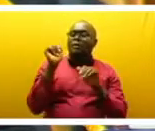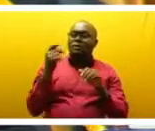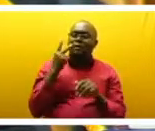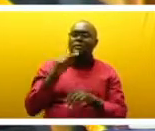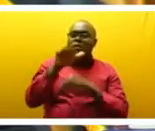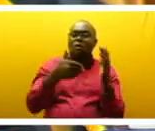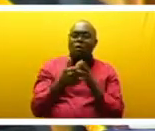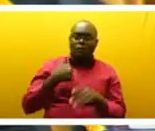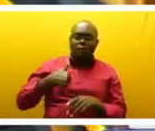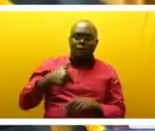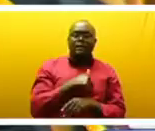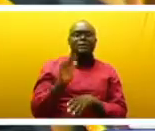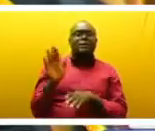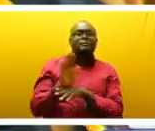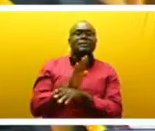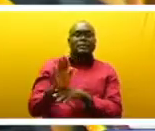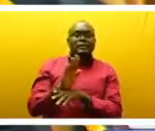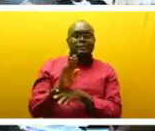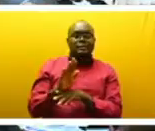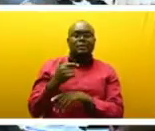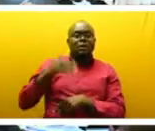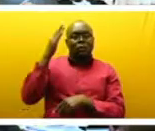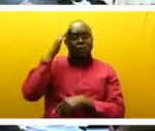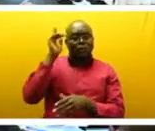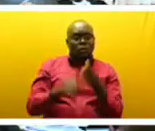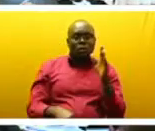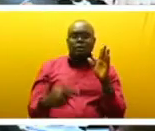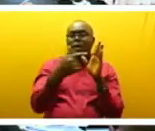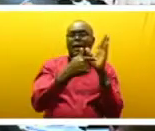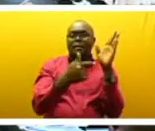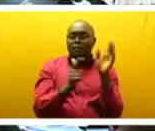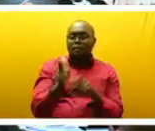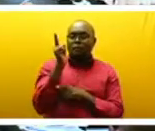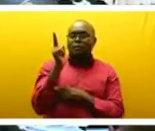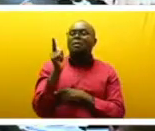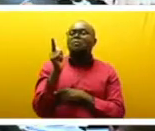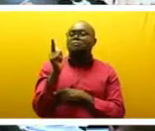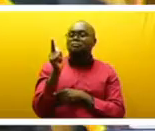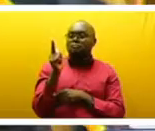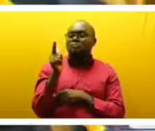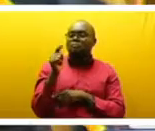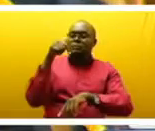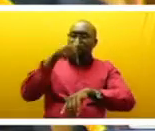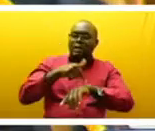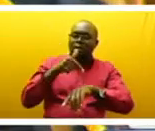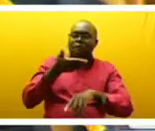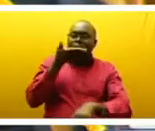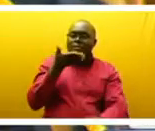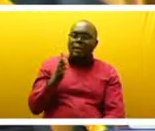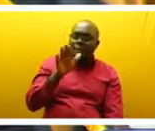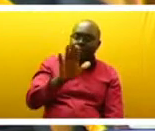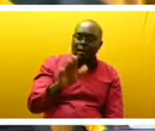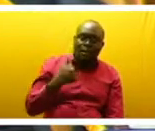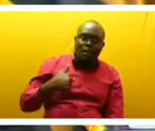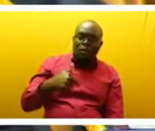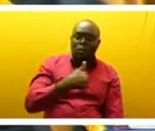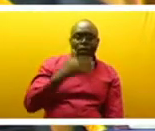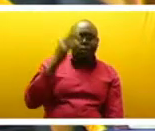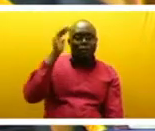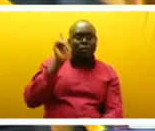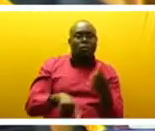are busy. We know what are points of law in our reply, and we know what we